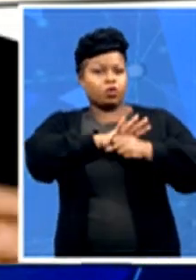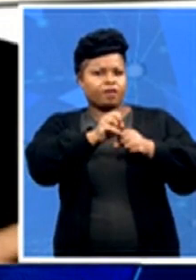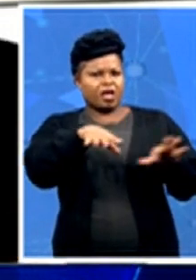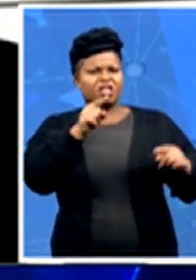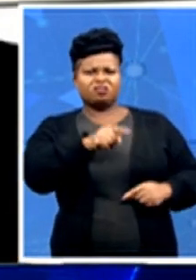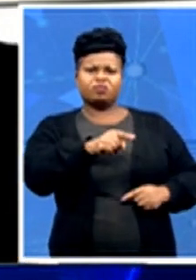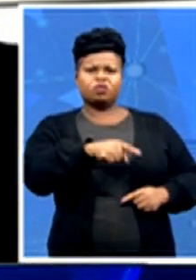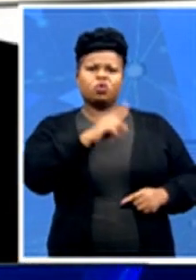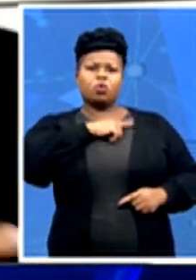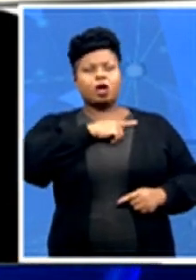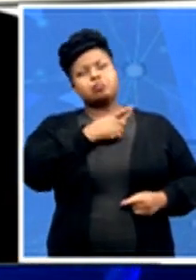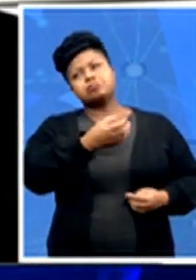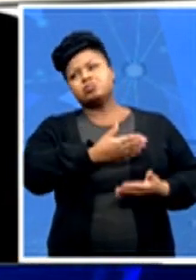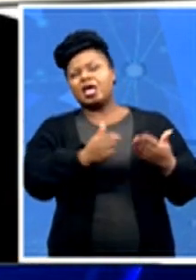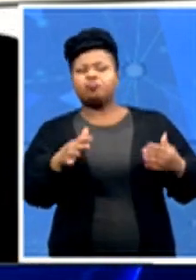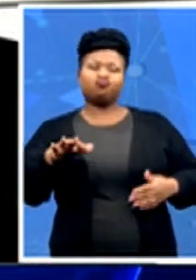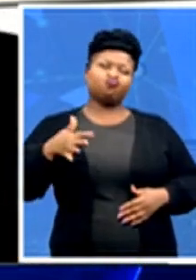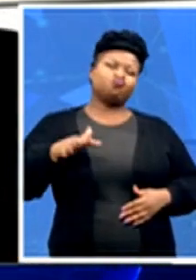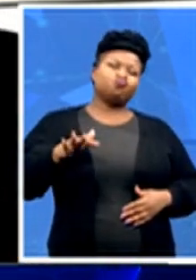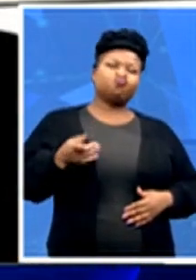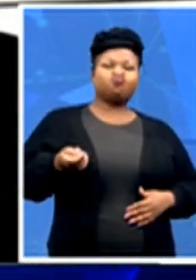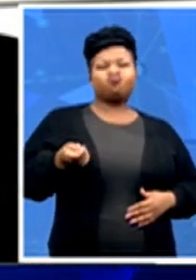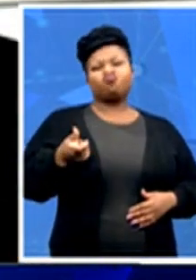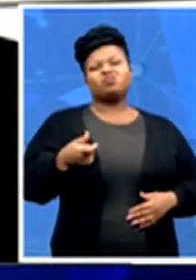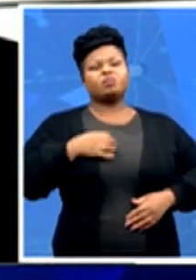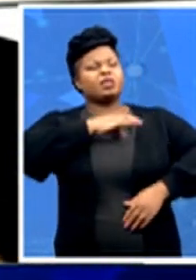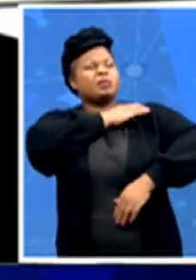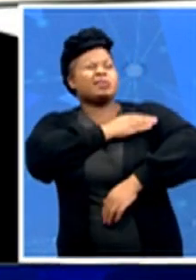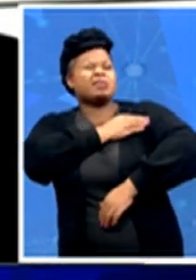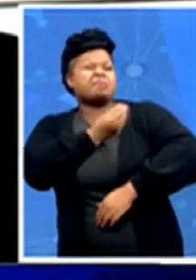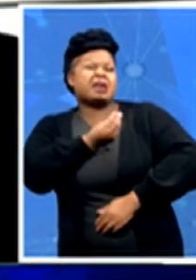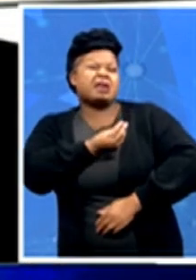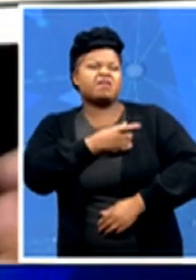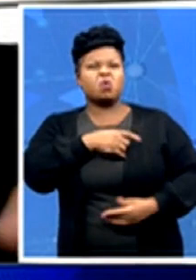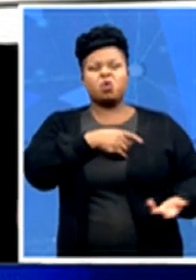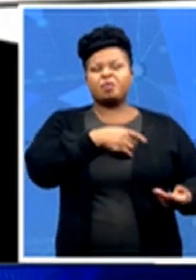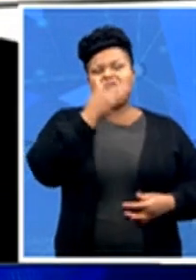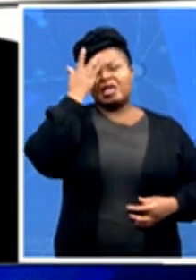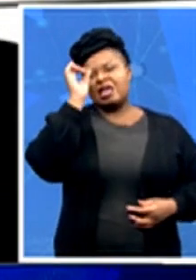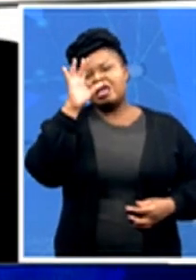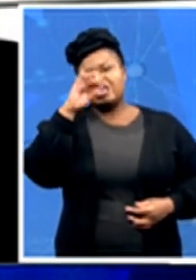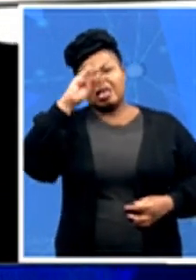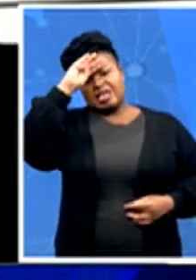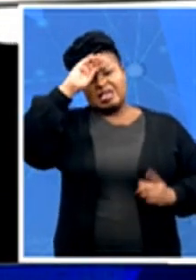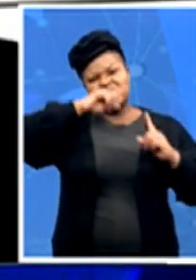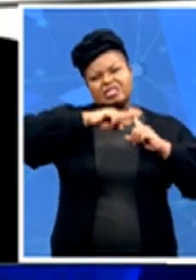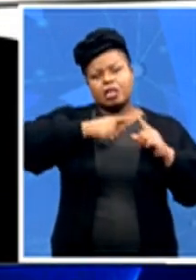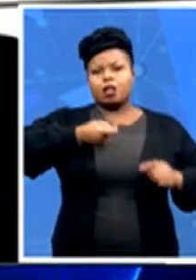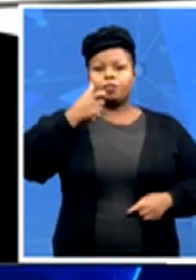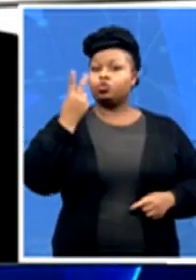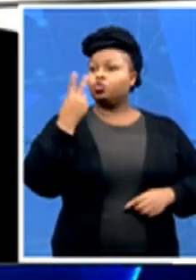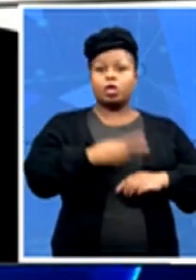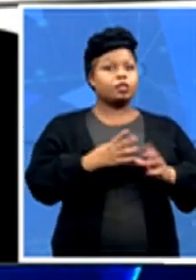They are arm pain, a bit of fever, a bit of headache, but after a day or two, they're all gone. We do see